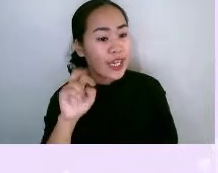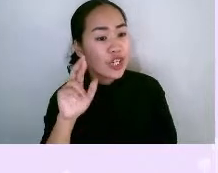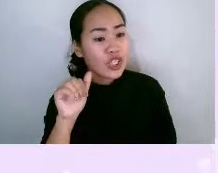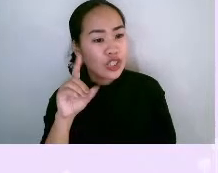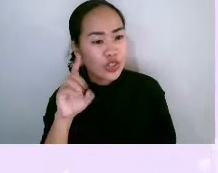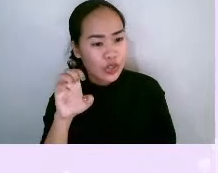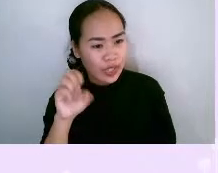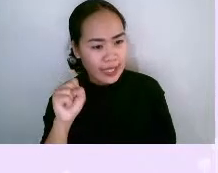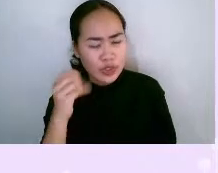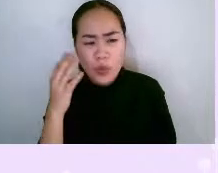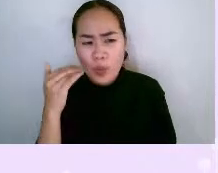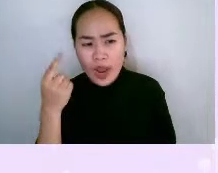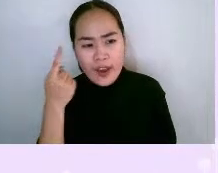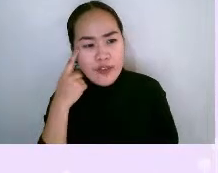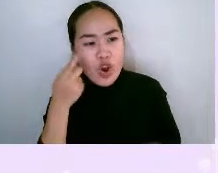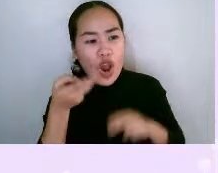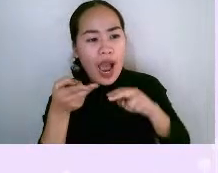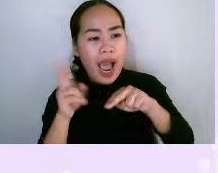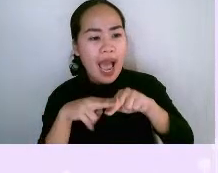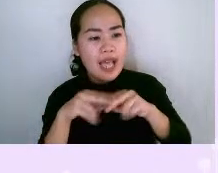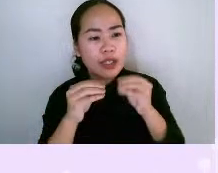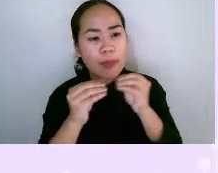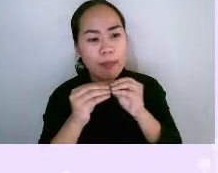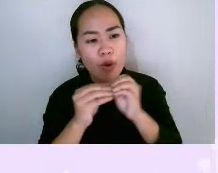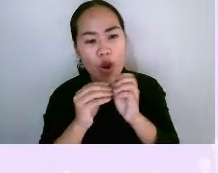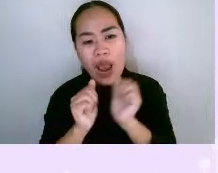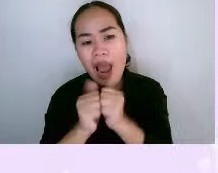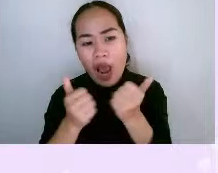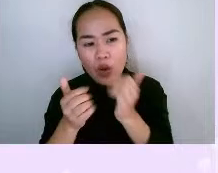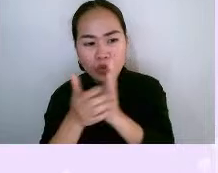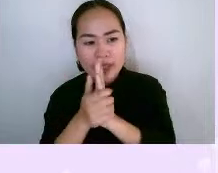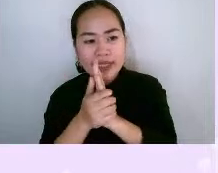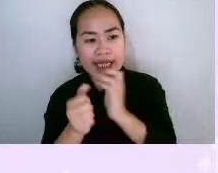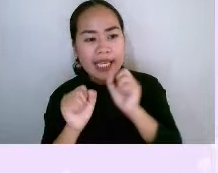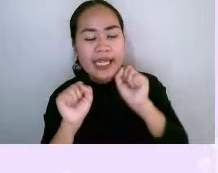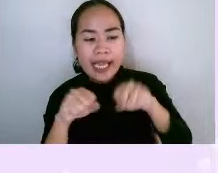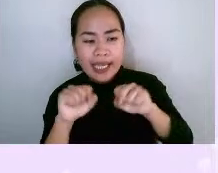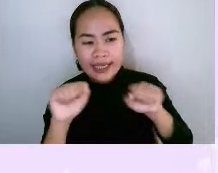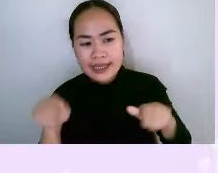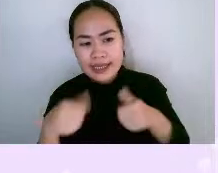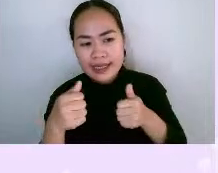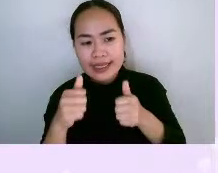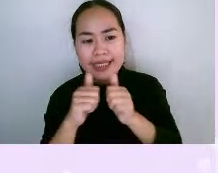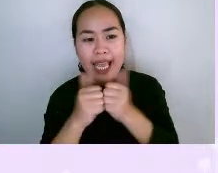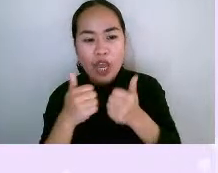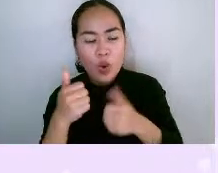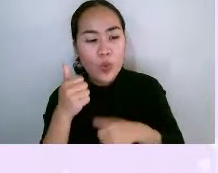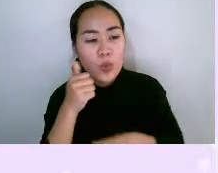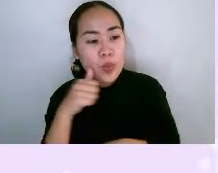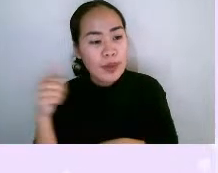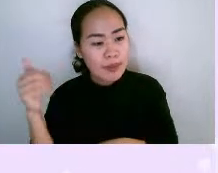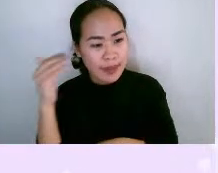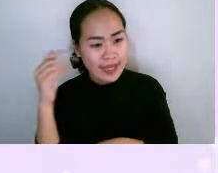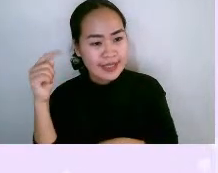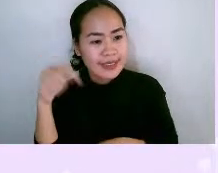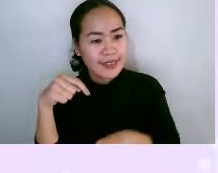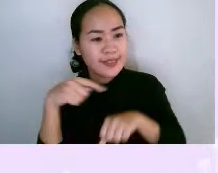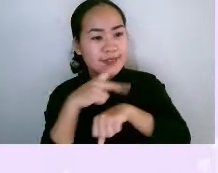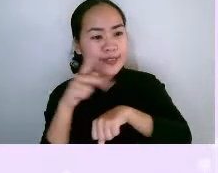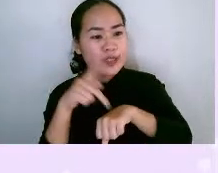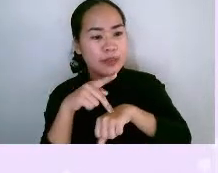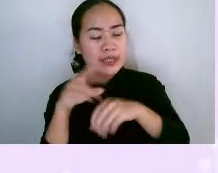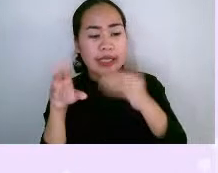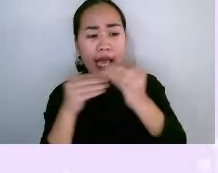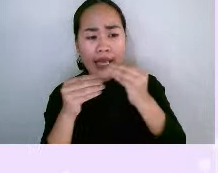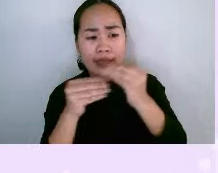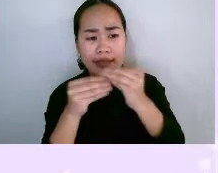increase the capacity and competitiveness of women entrepreneurs in the Philippines. Maidagdag ko lang po, alam